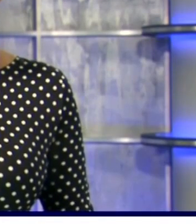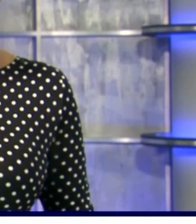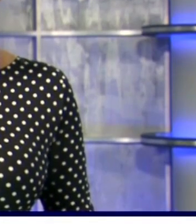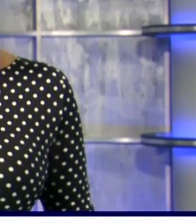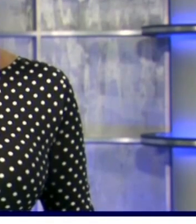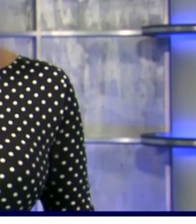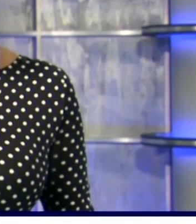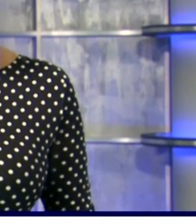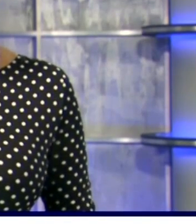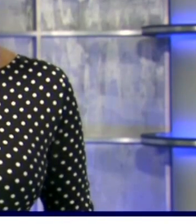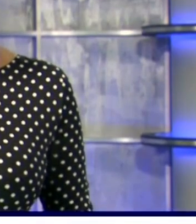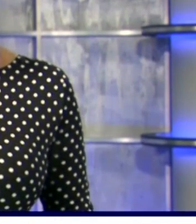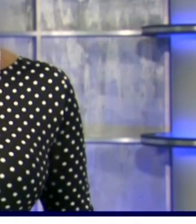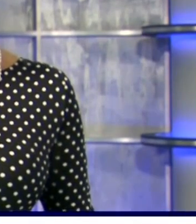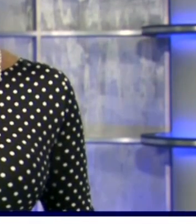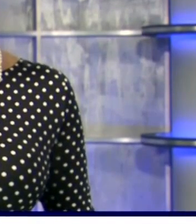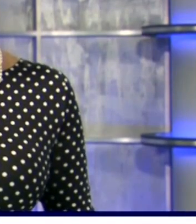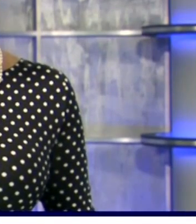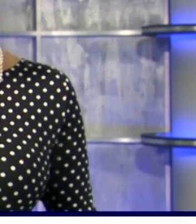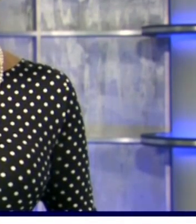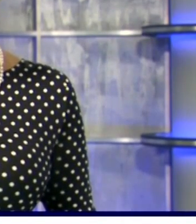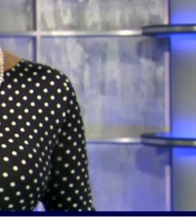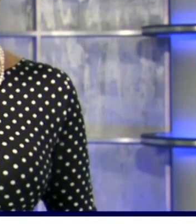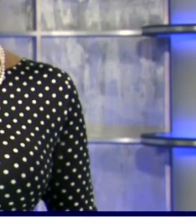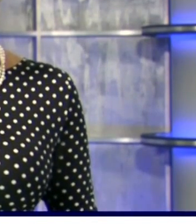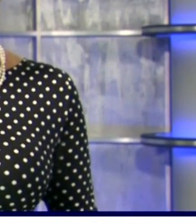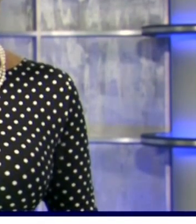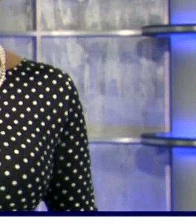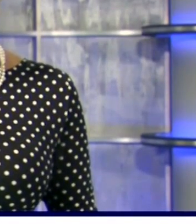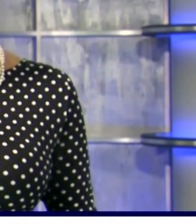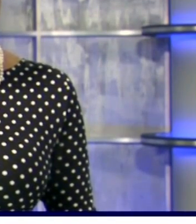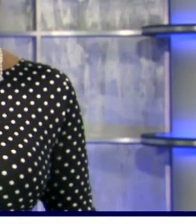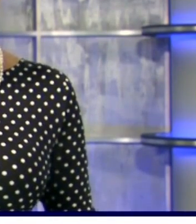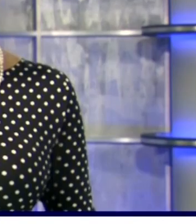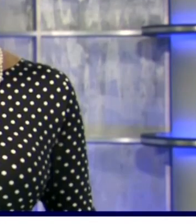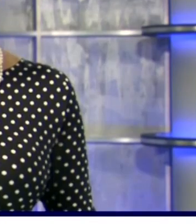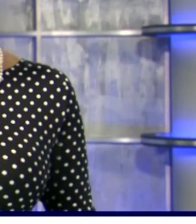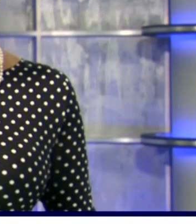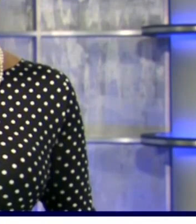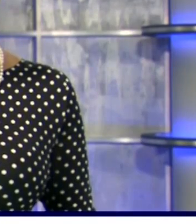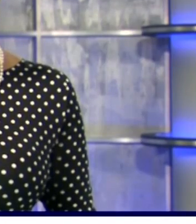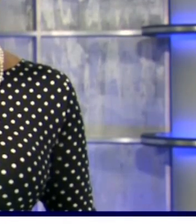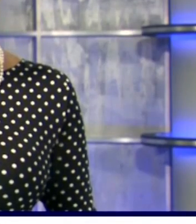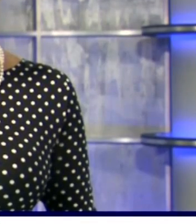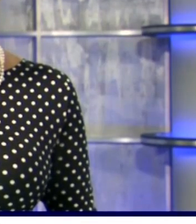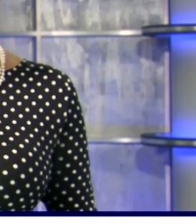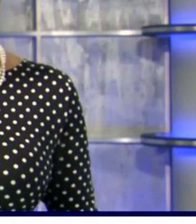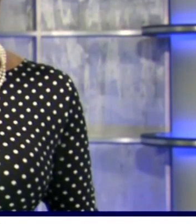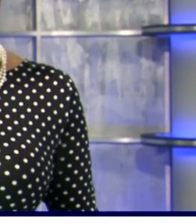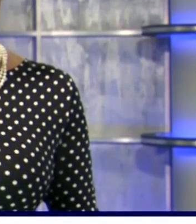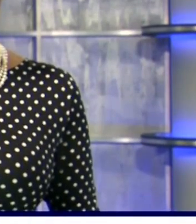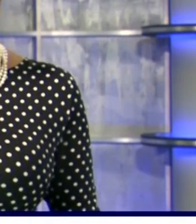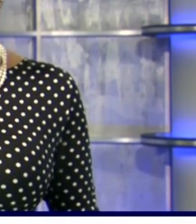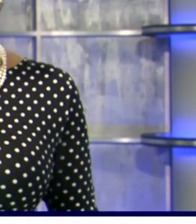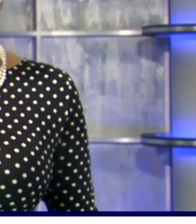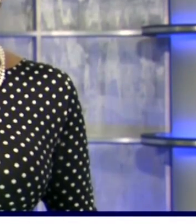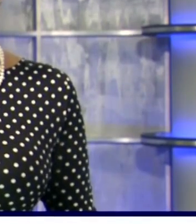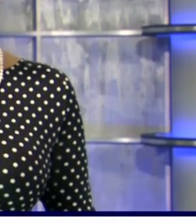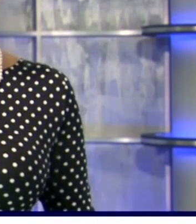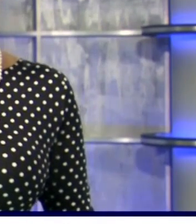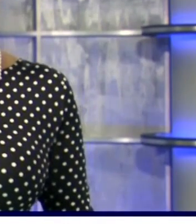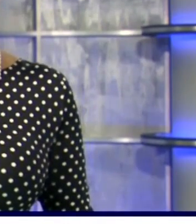elderly man who has fallen on hard times. An assurance there's no need to fear the amendments to the CARICOM bill. And